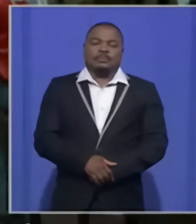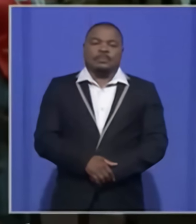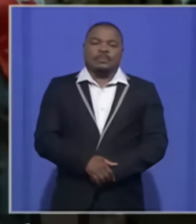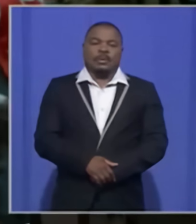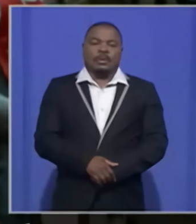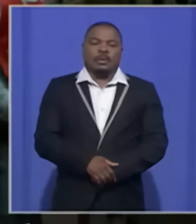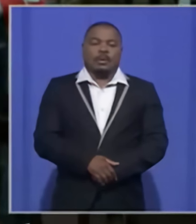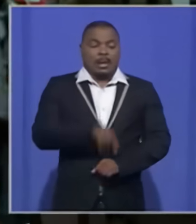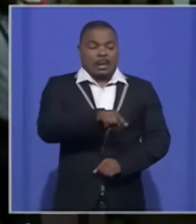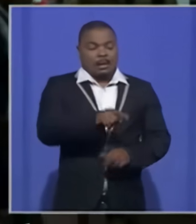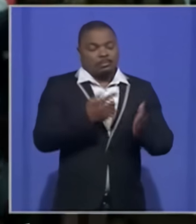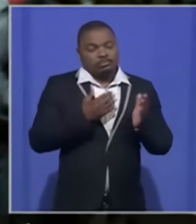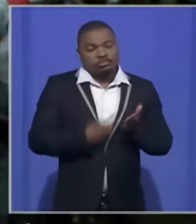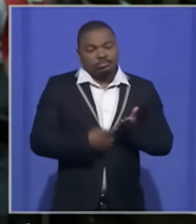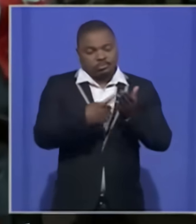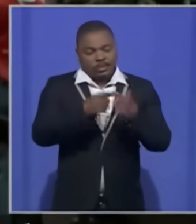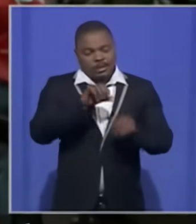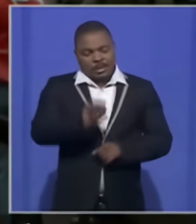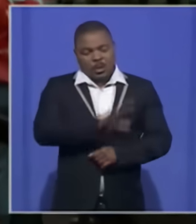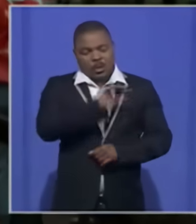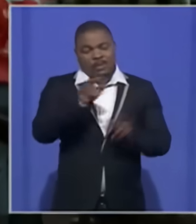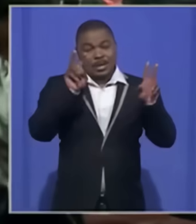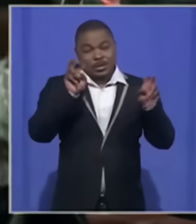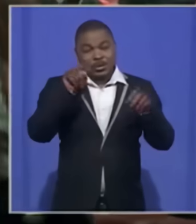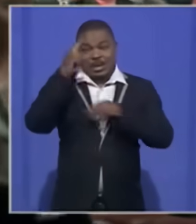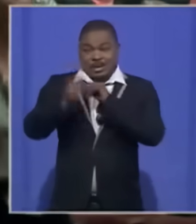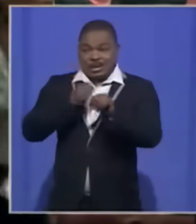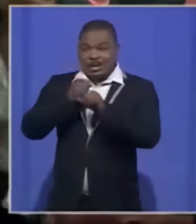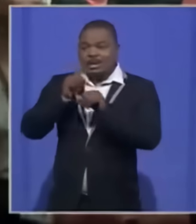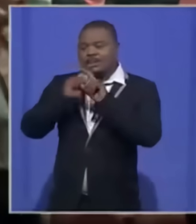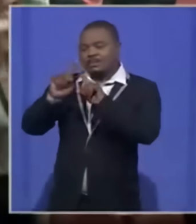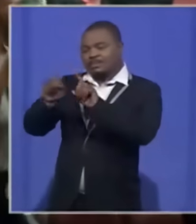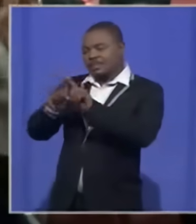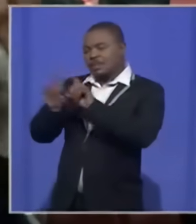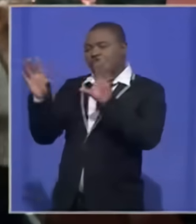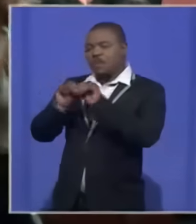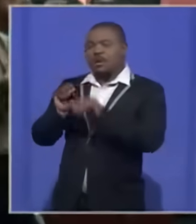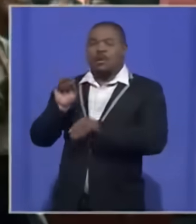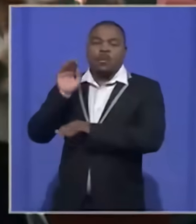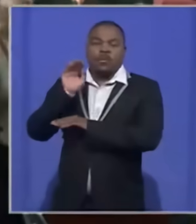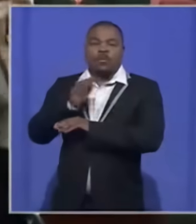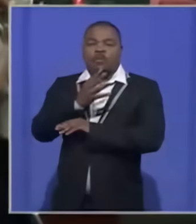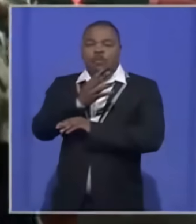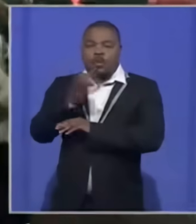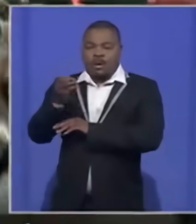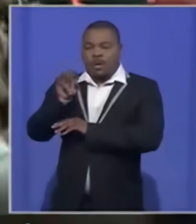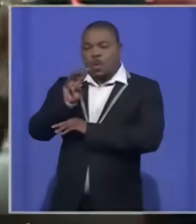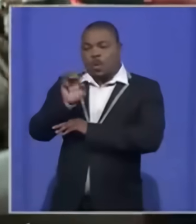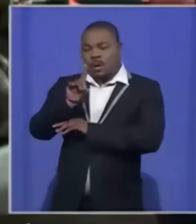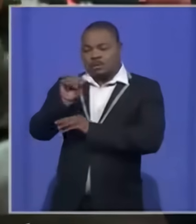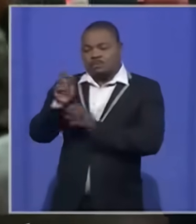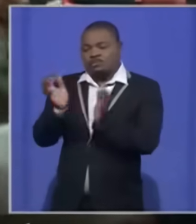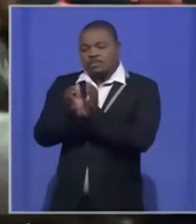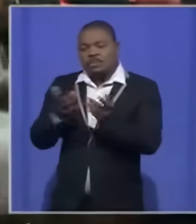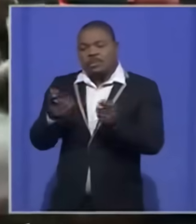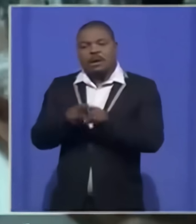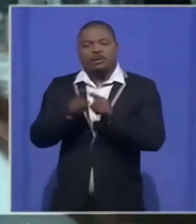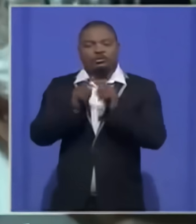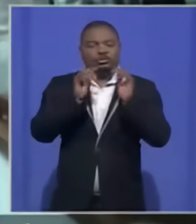Moralo wa ditherisano ka diphephetso tsa naha isao ke mo setjhaba ho tswa ho diwate tse fetang 4,000 se tlang ho tshwara ditherisano